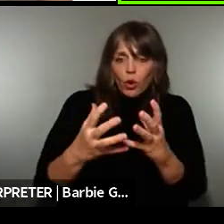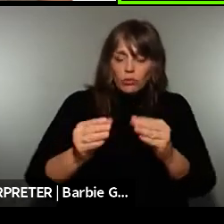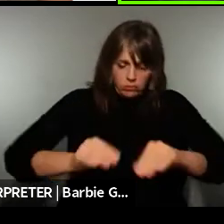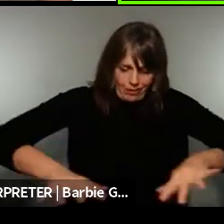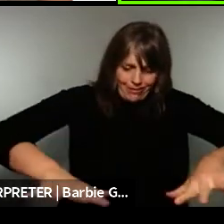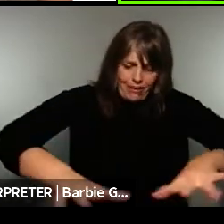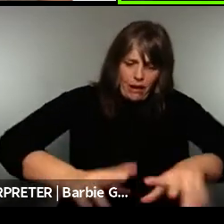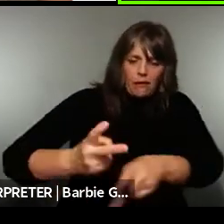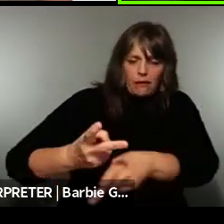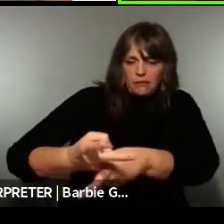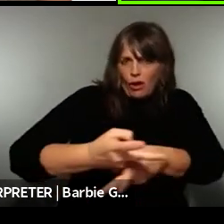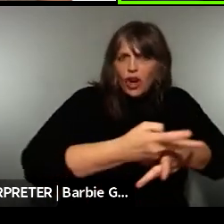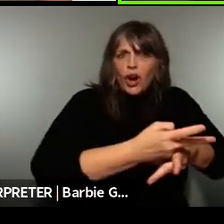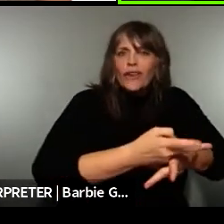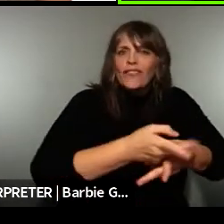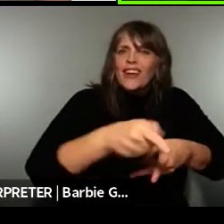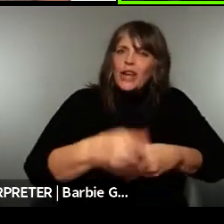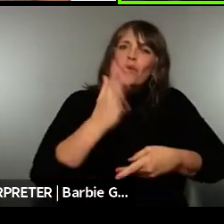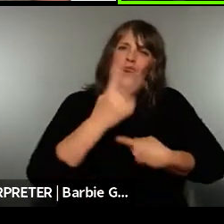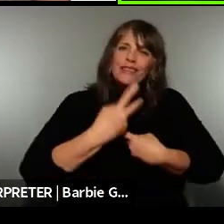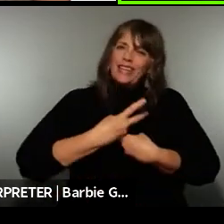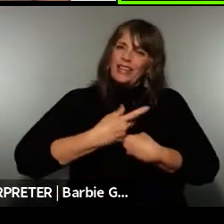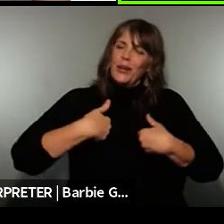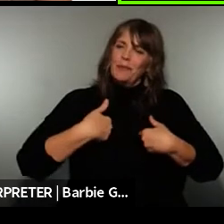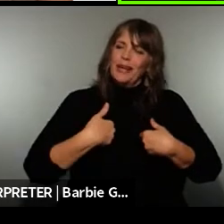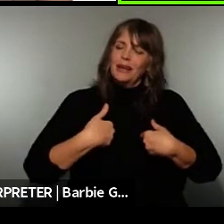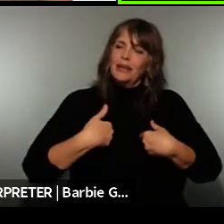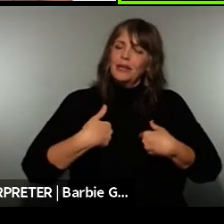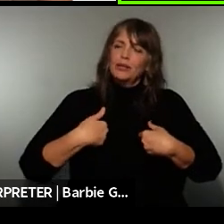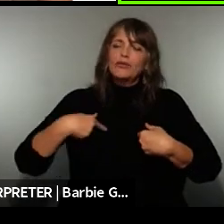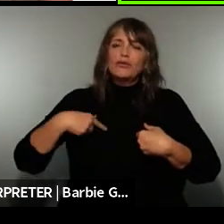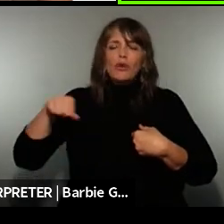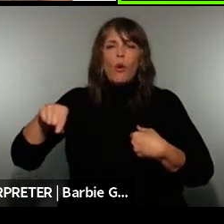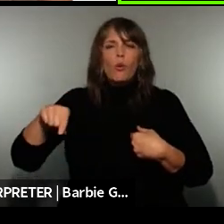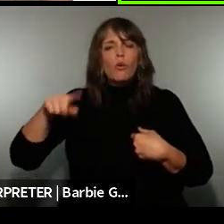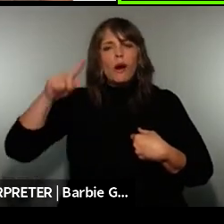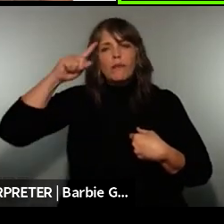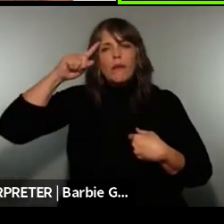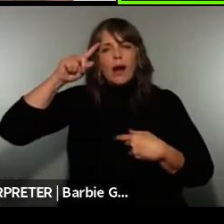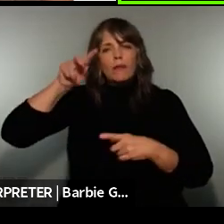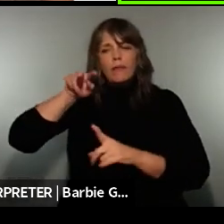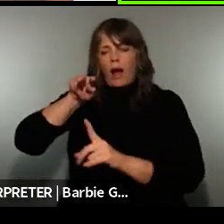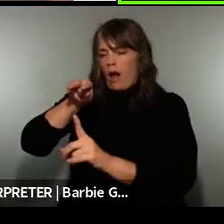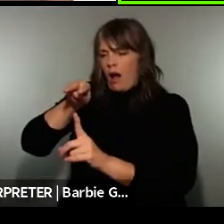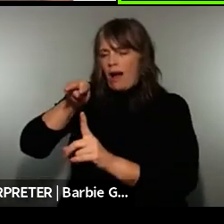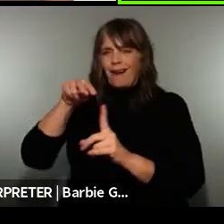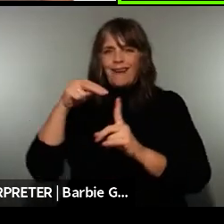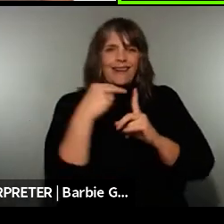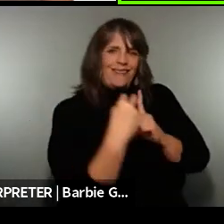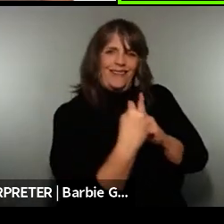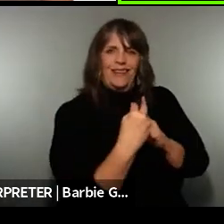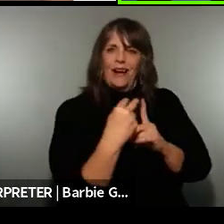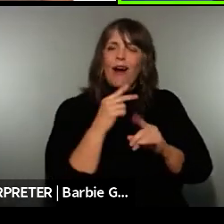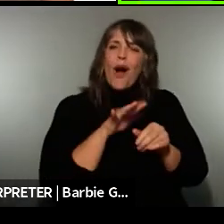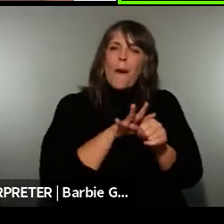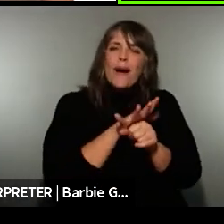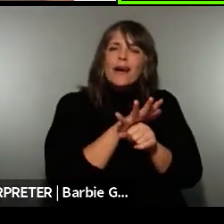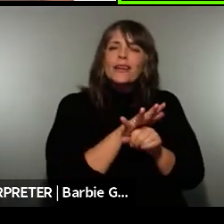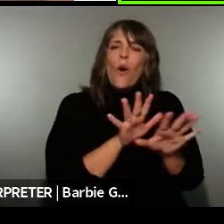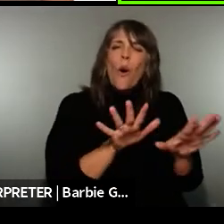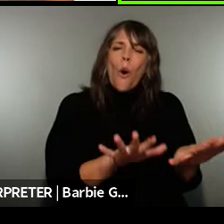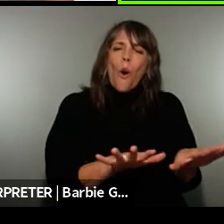about changing our mindset to an abundance mindset is that is when we can start to think about things like the